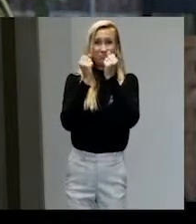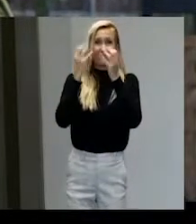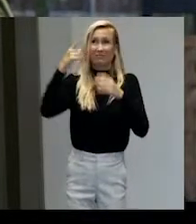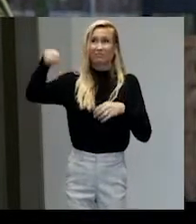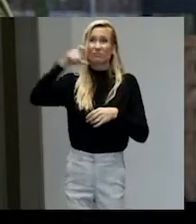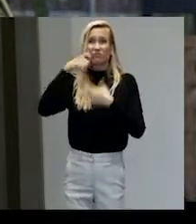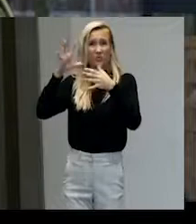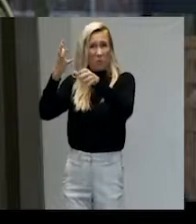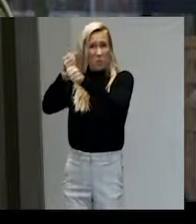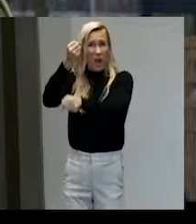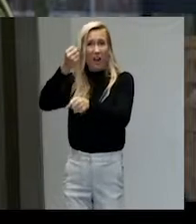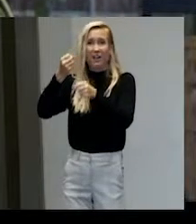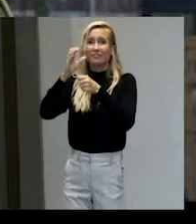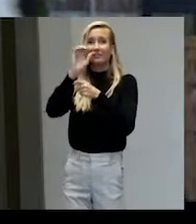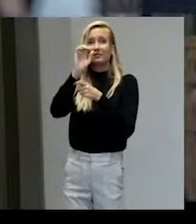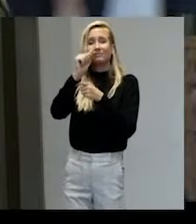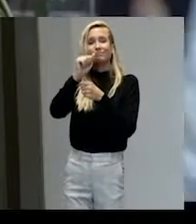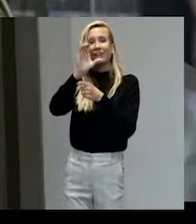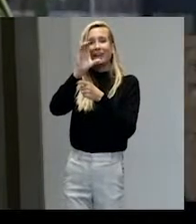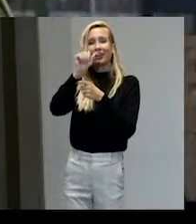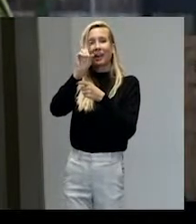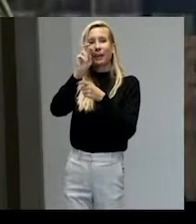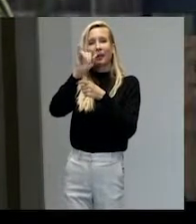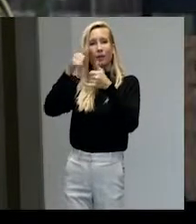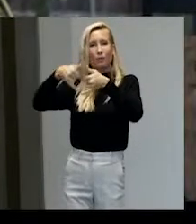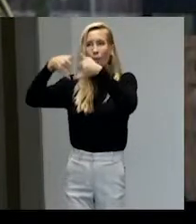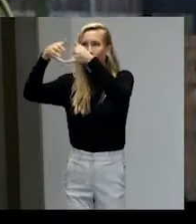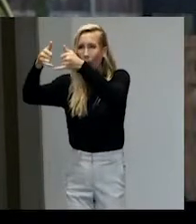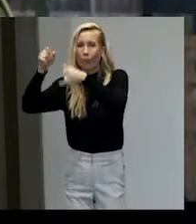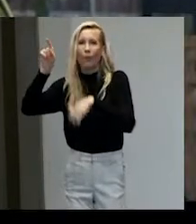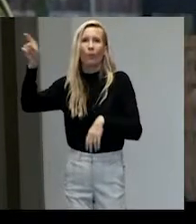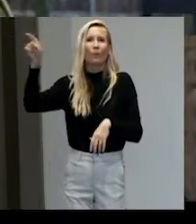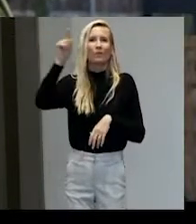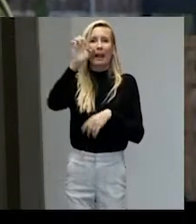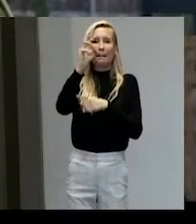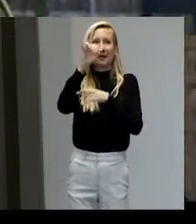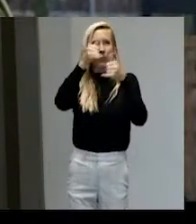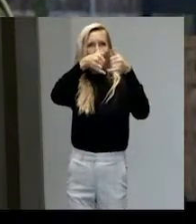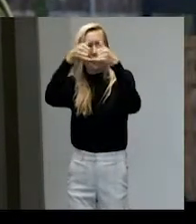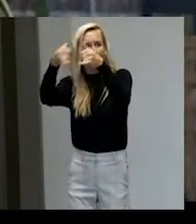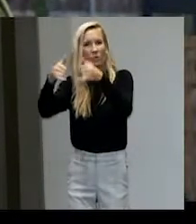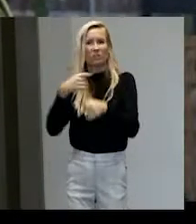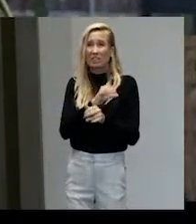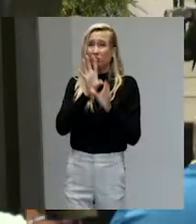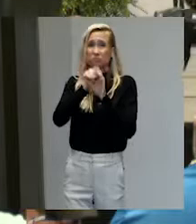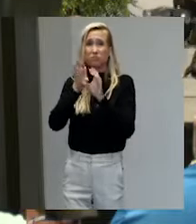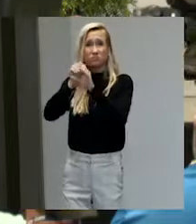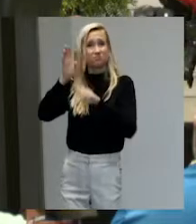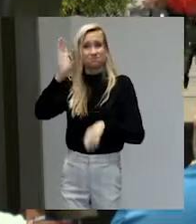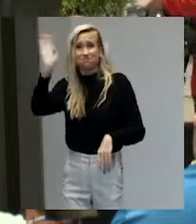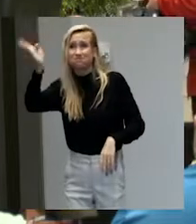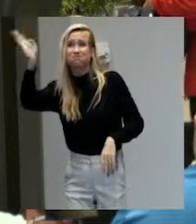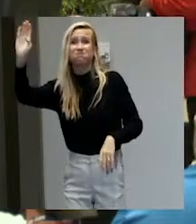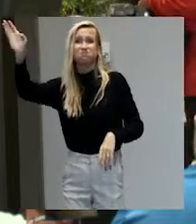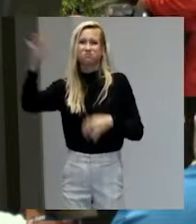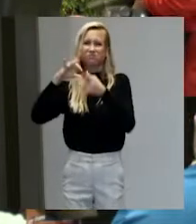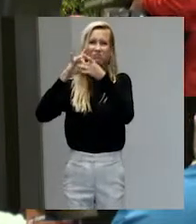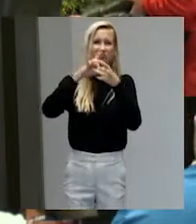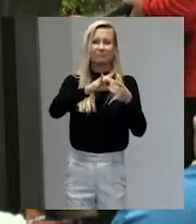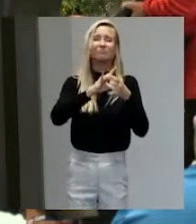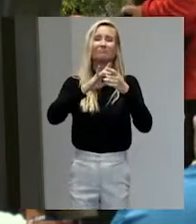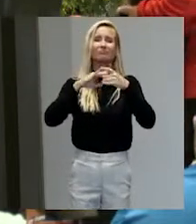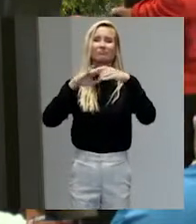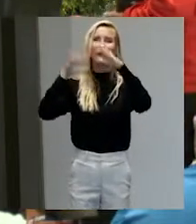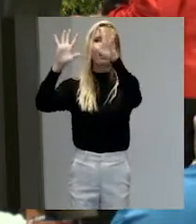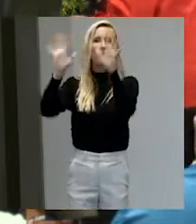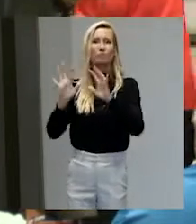Nobel Laureate and the U.S. Secretary of State on Climate Change Solutions, and even gained global attention as